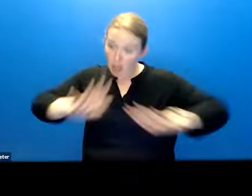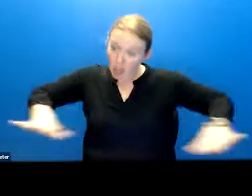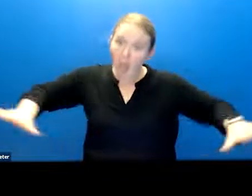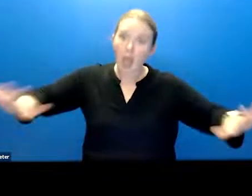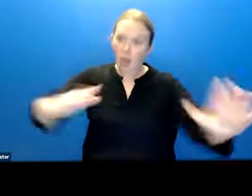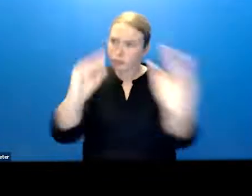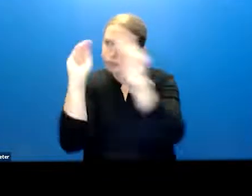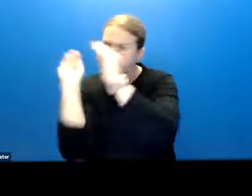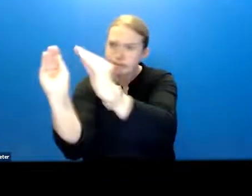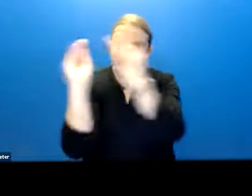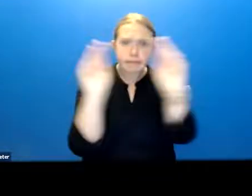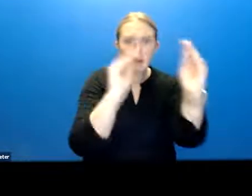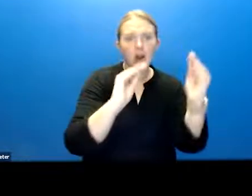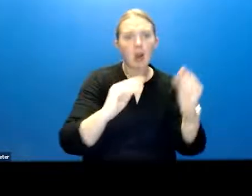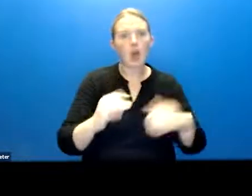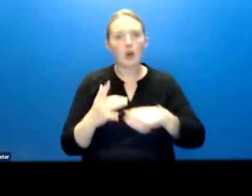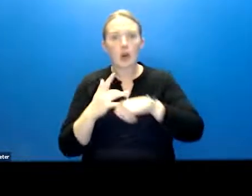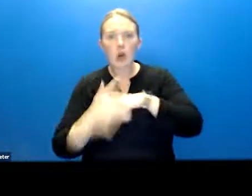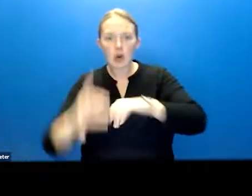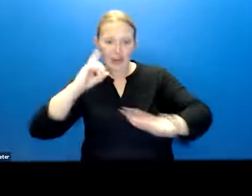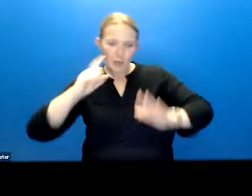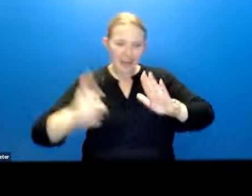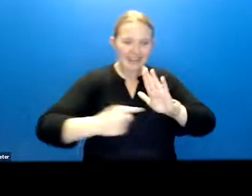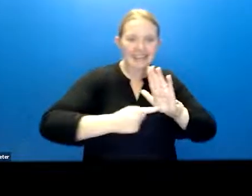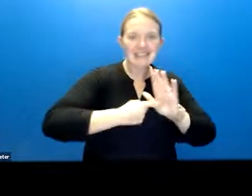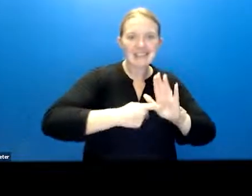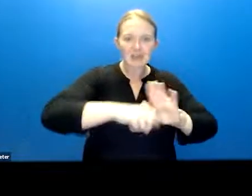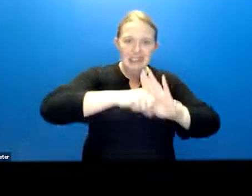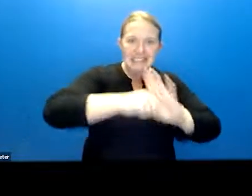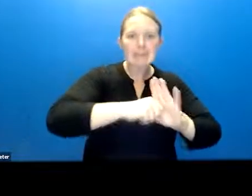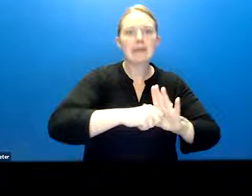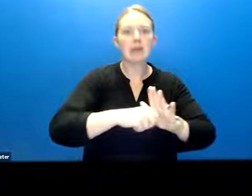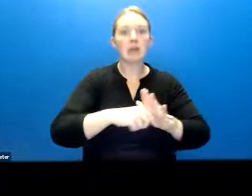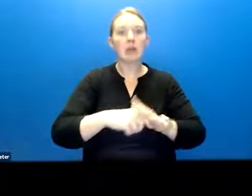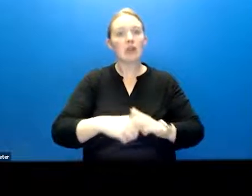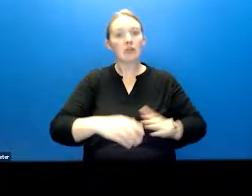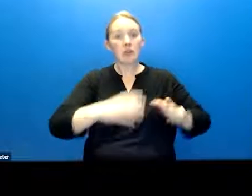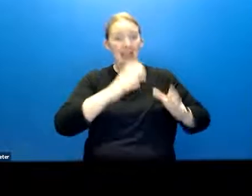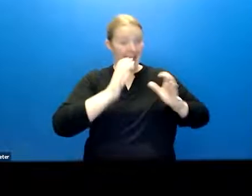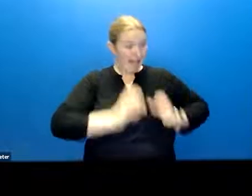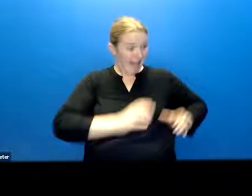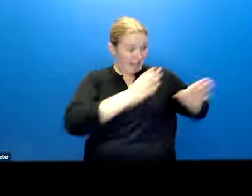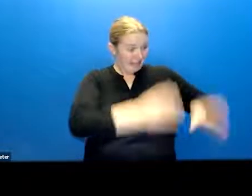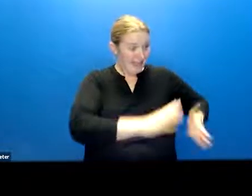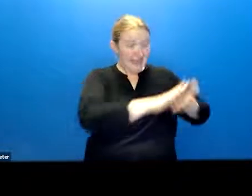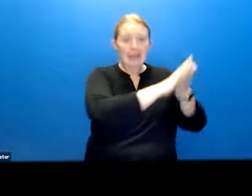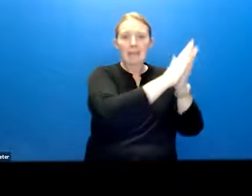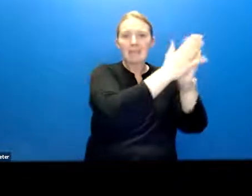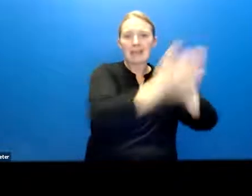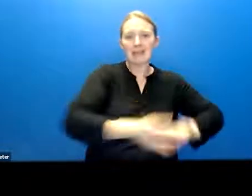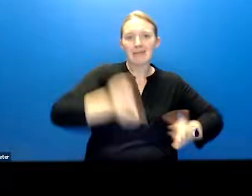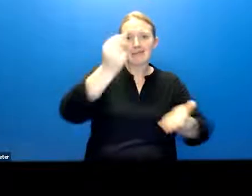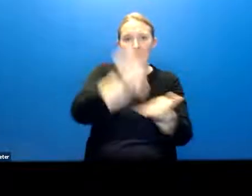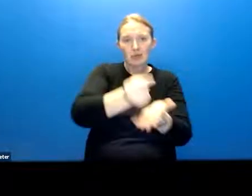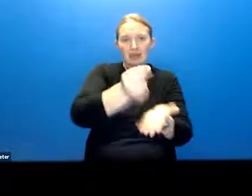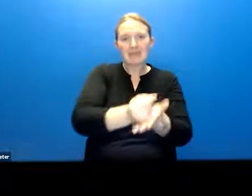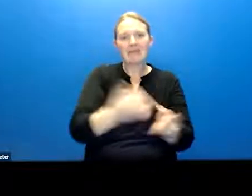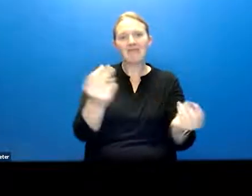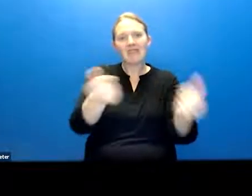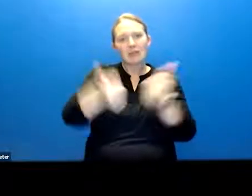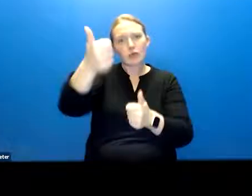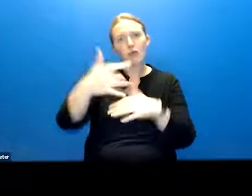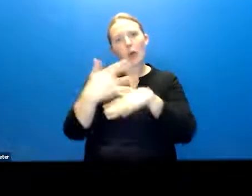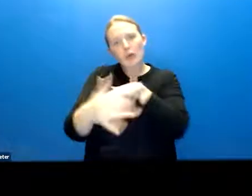about early signs and symptoms, then we're able to connect individuals earlier to services. And then more diversity